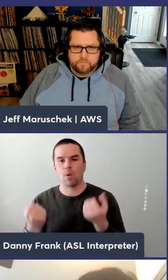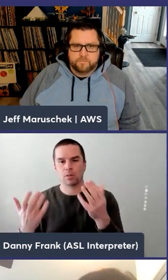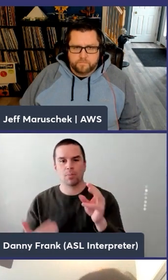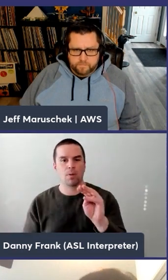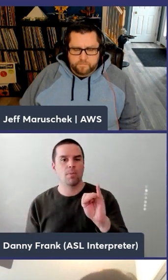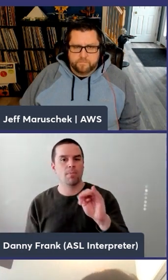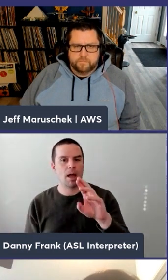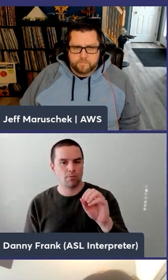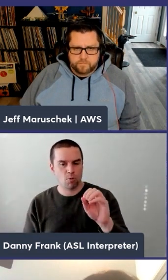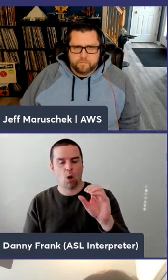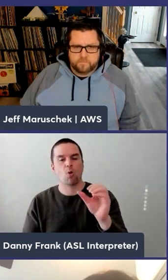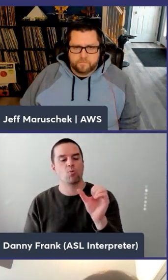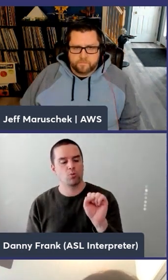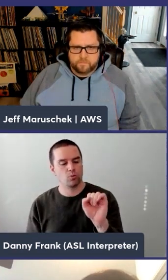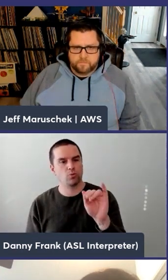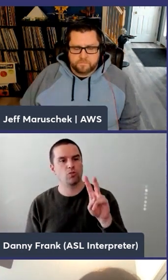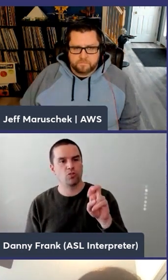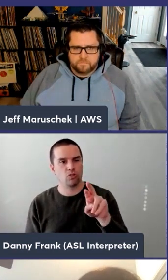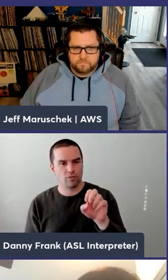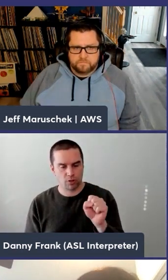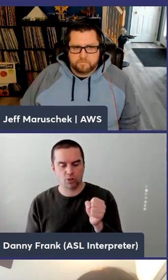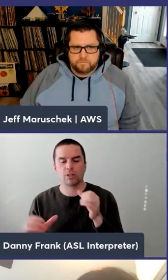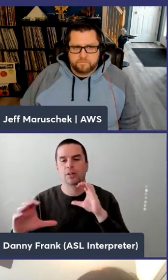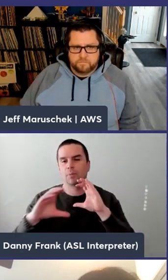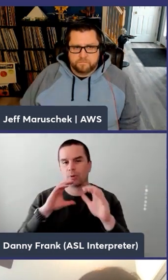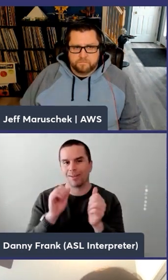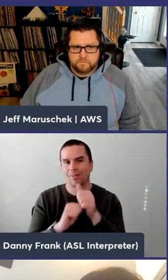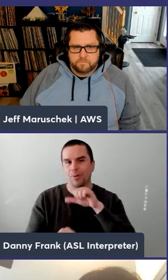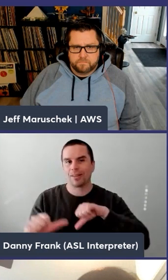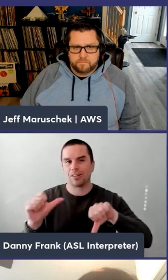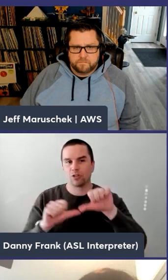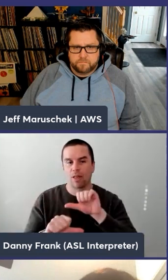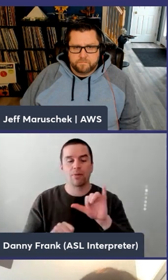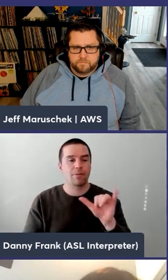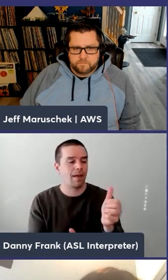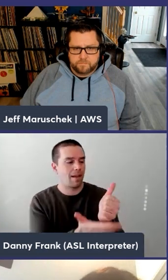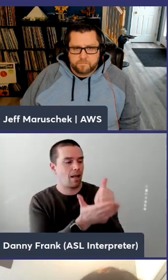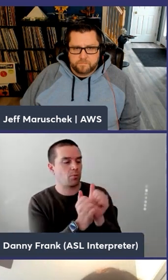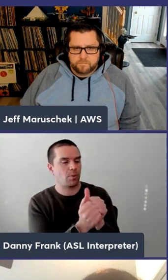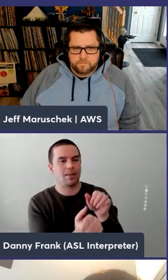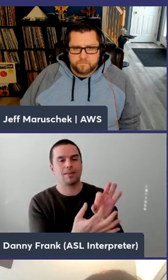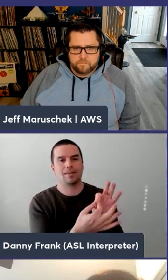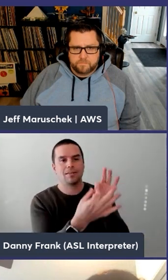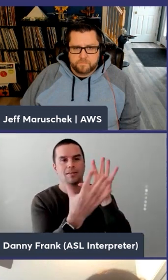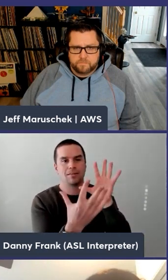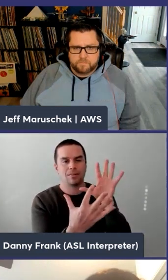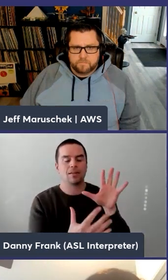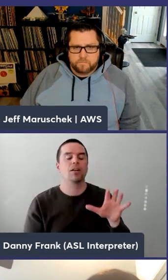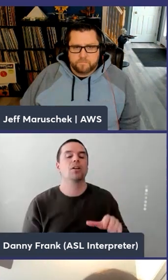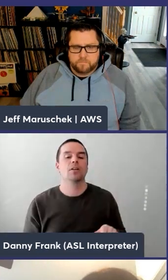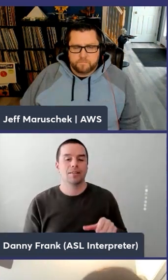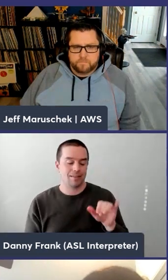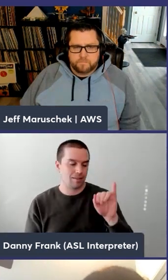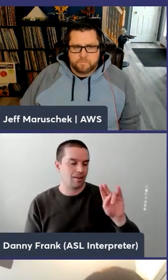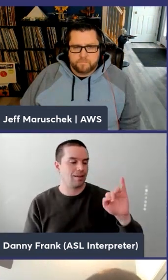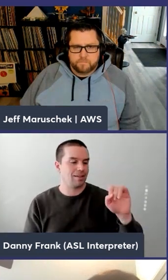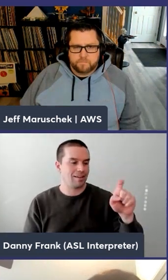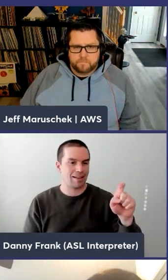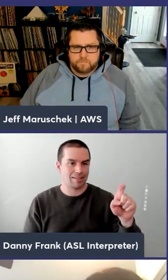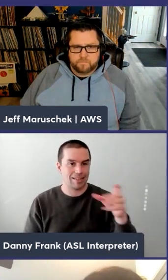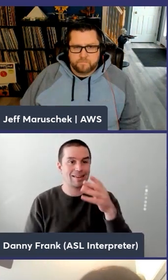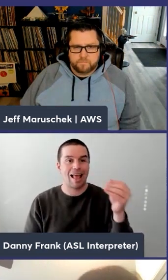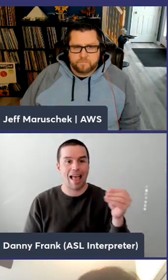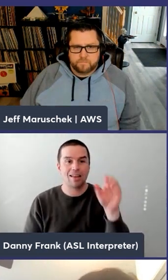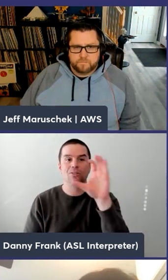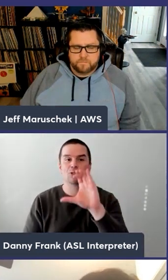right? That really helped us basically decouple the indexing and search pipeline. So some great examples, based on what we've been talking